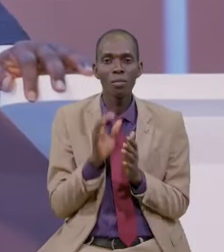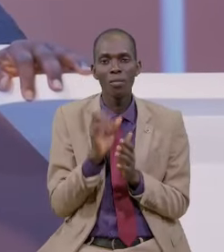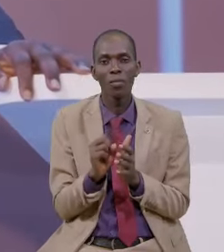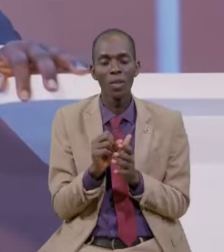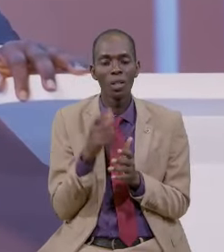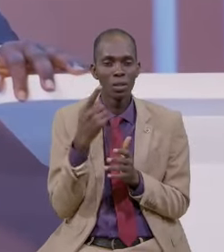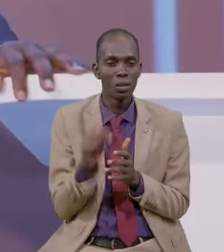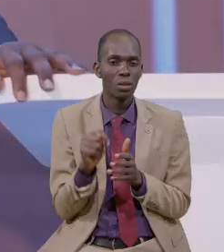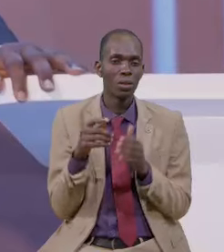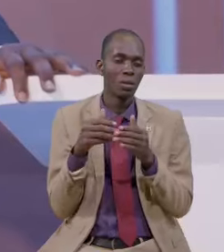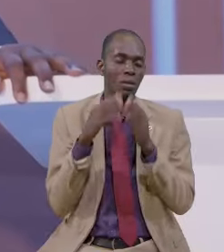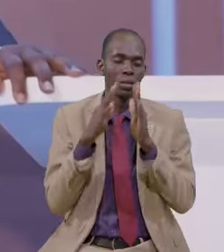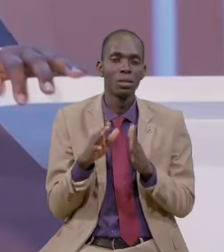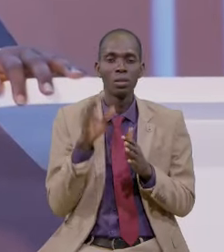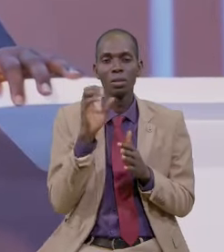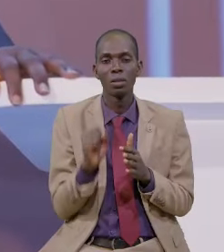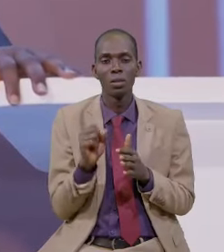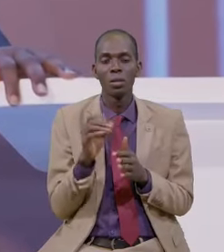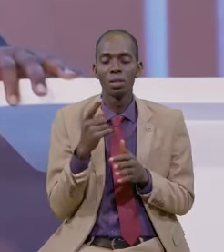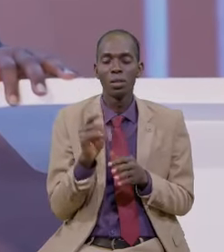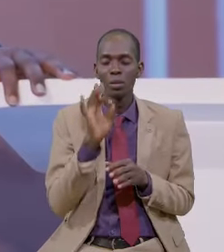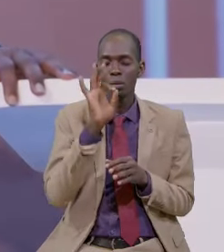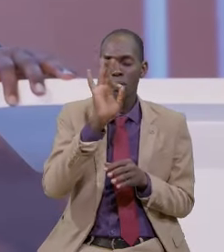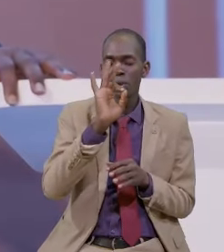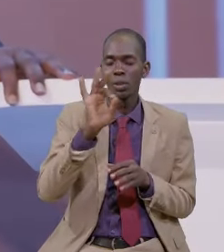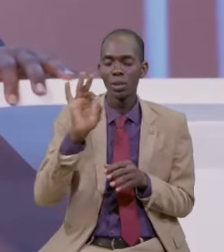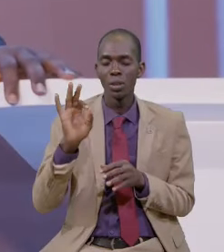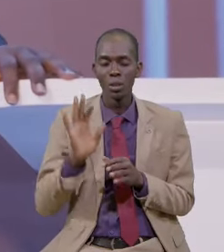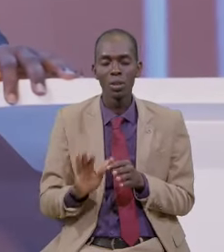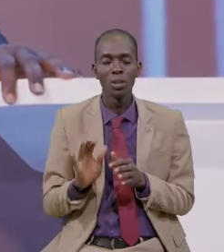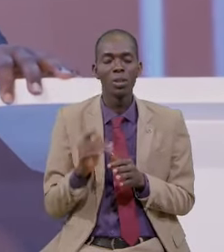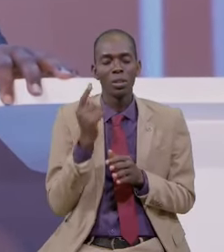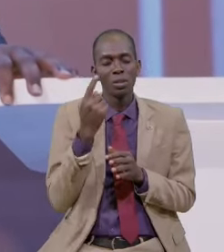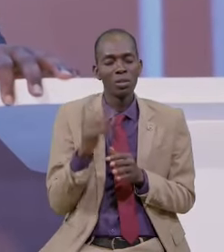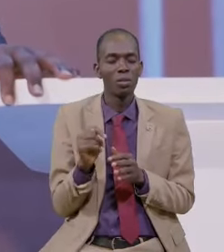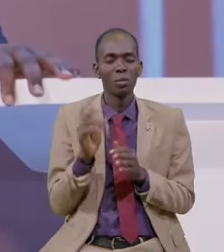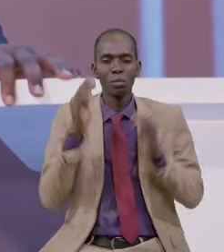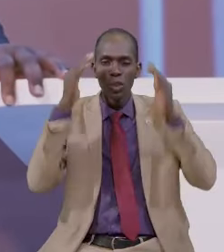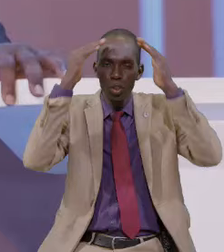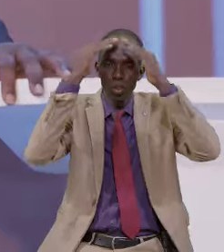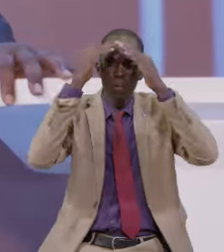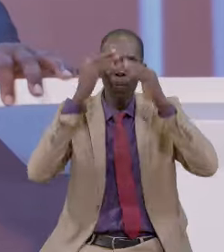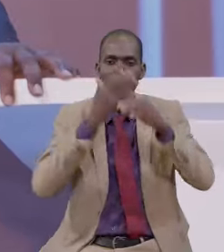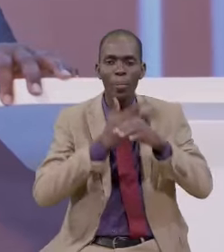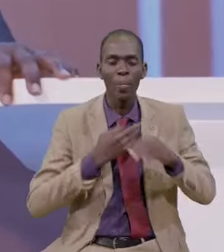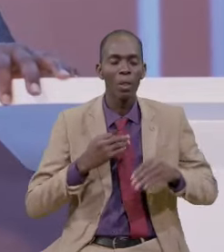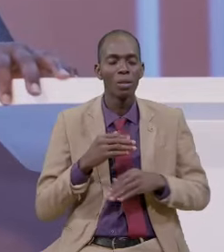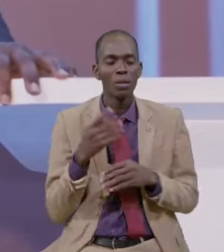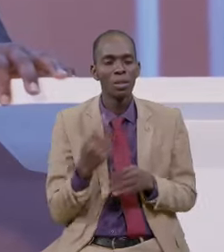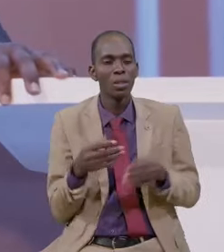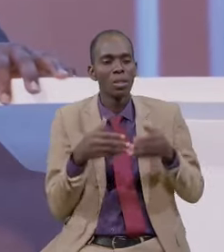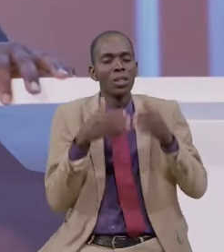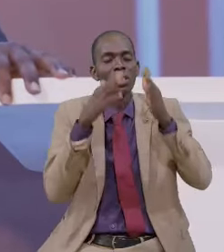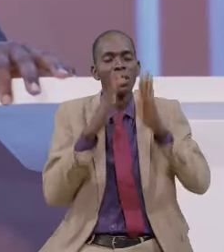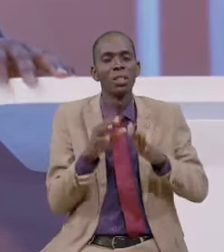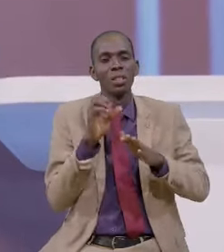pastors, the preachers, the bishops, and the lay leaders, the deacons,